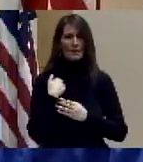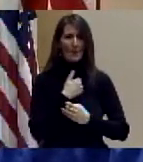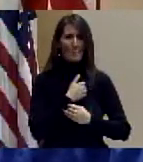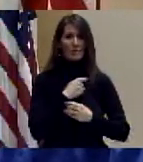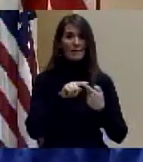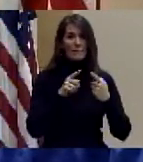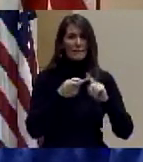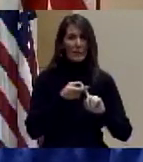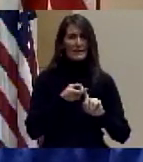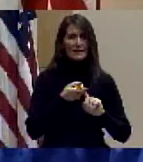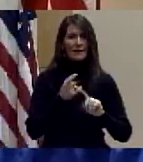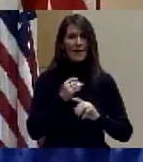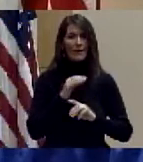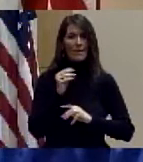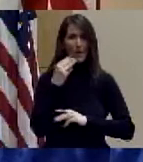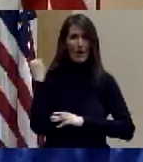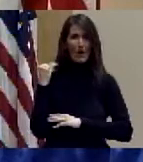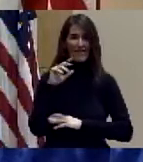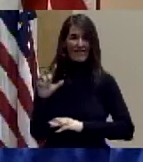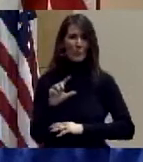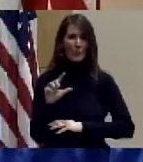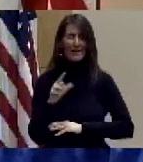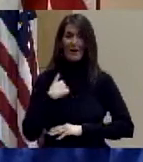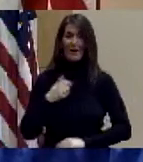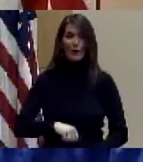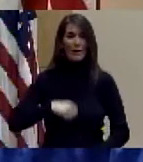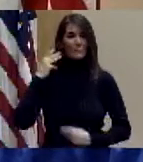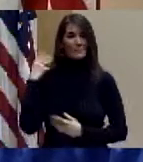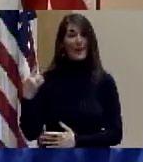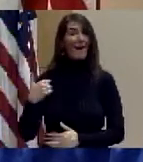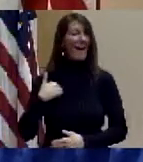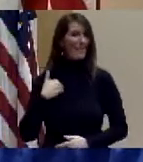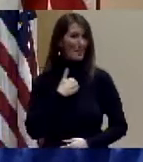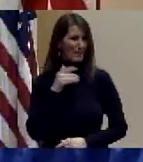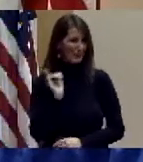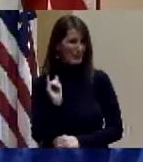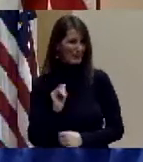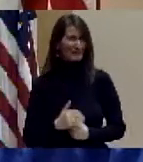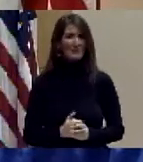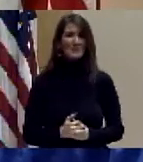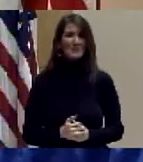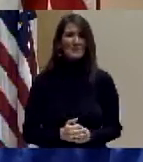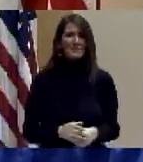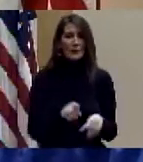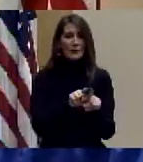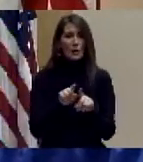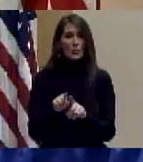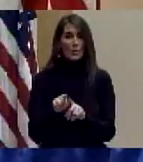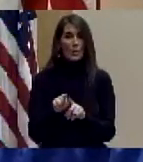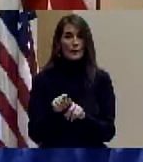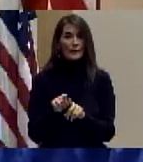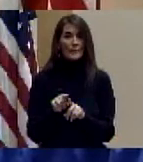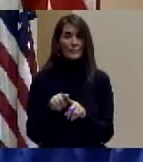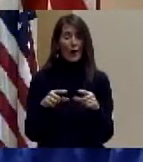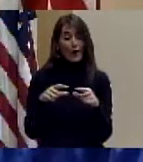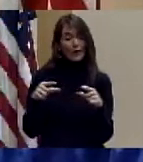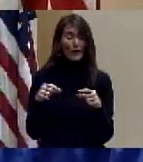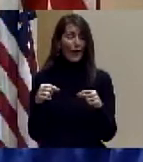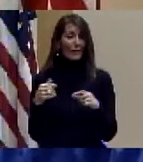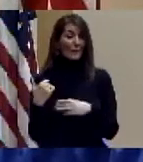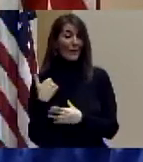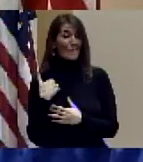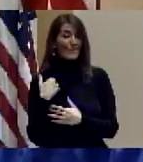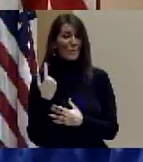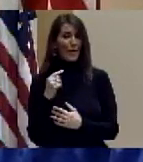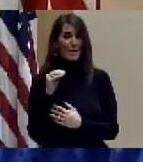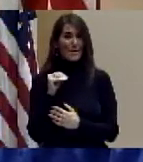Brighton Memorial Library, and I'm proud to say that I'm a member myself, and card-carrying Monroe